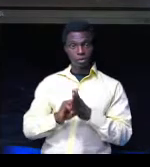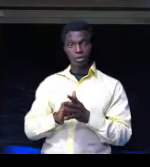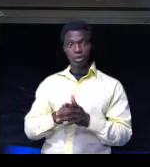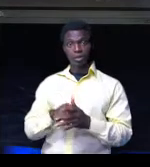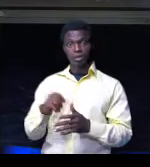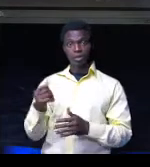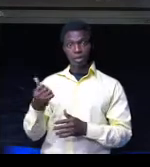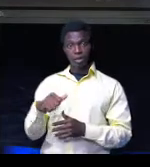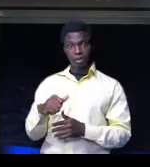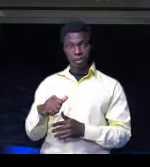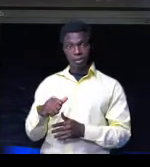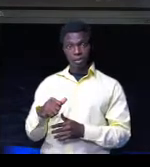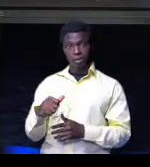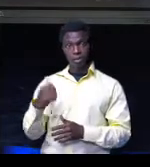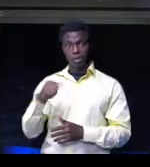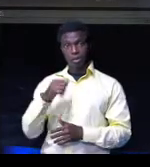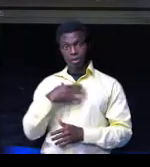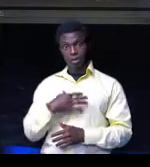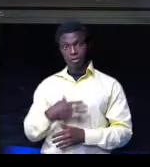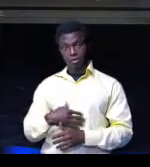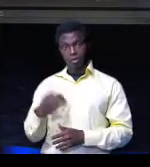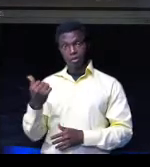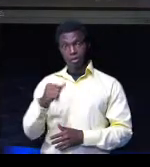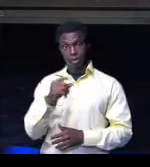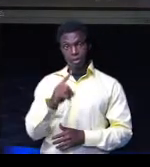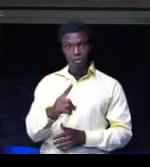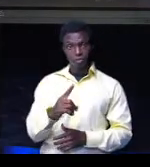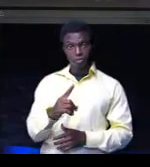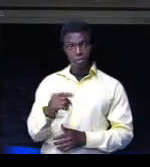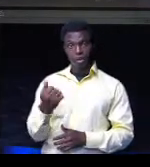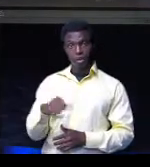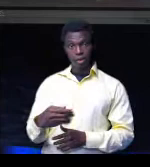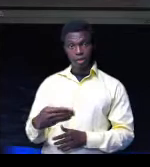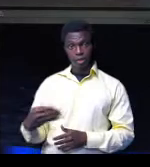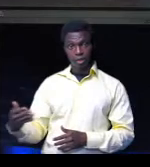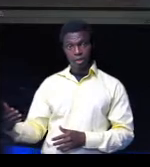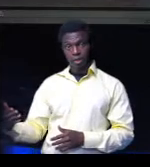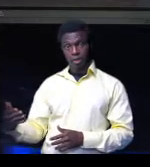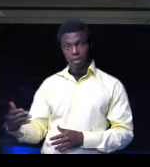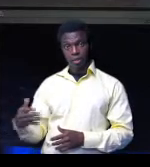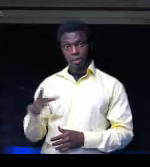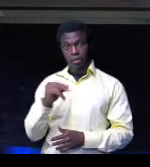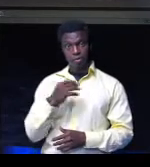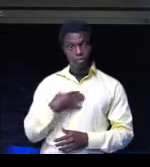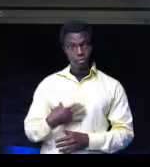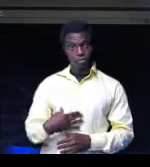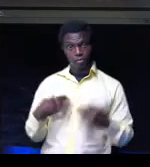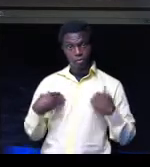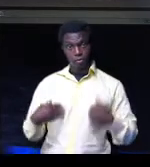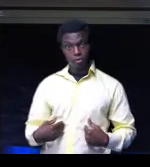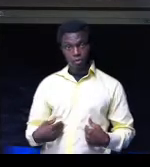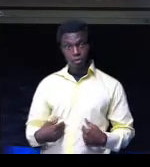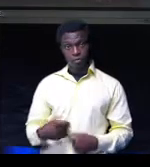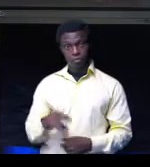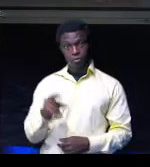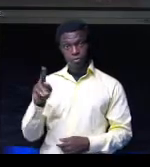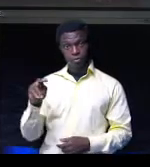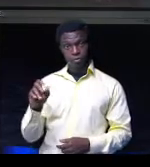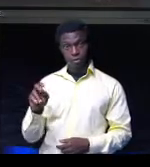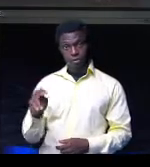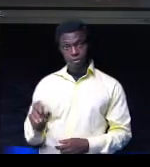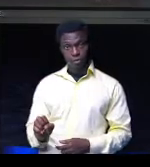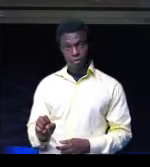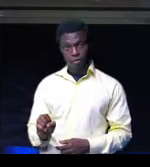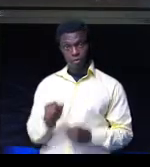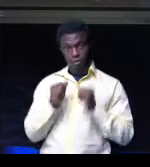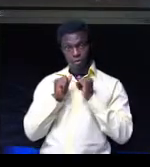any, anybody, anyone, anything, nobody,